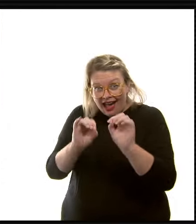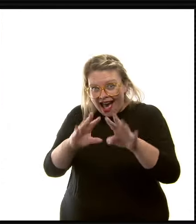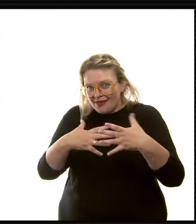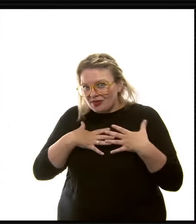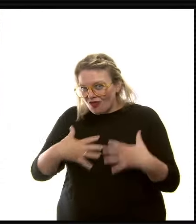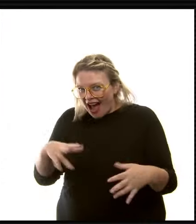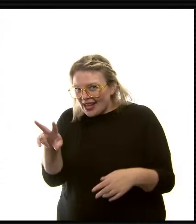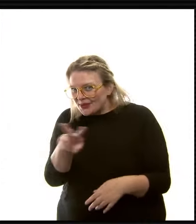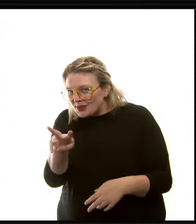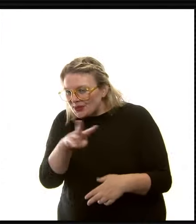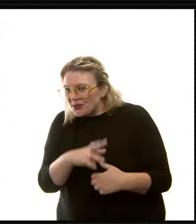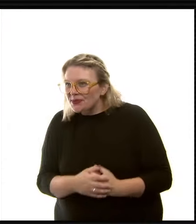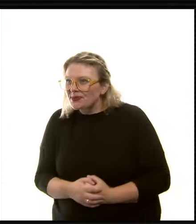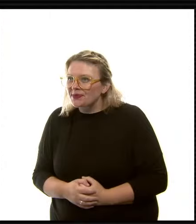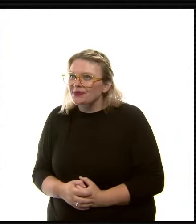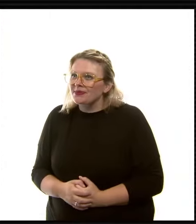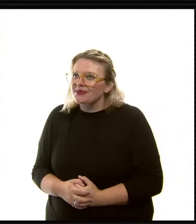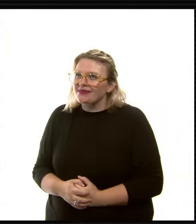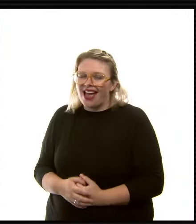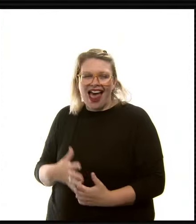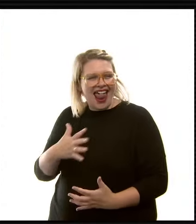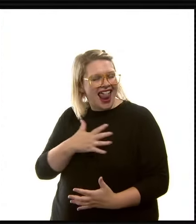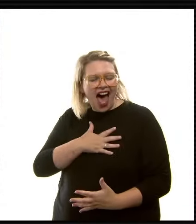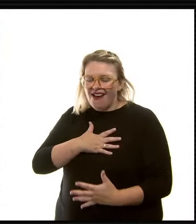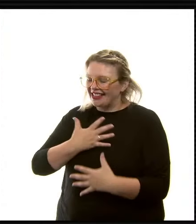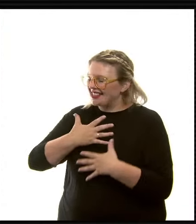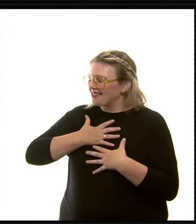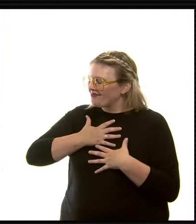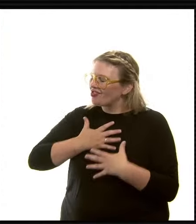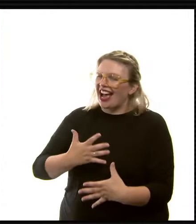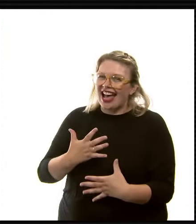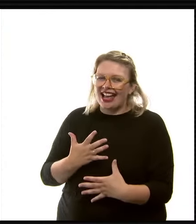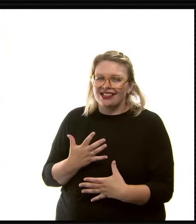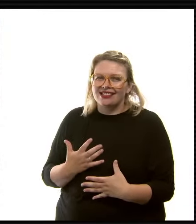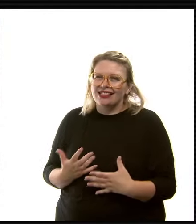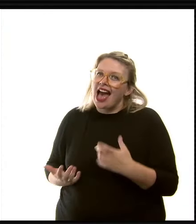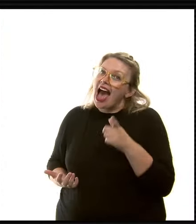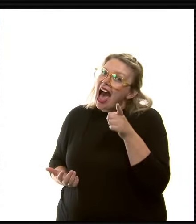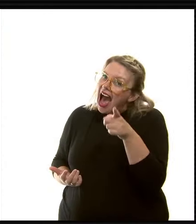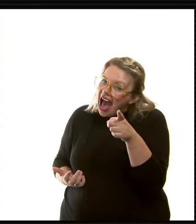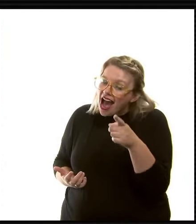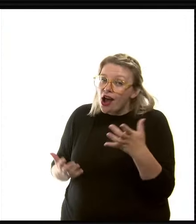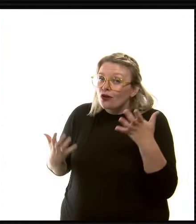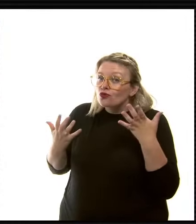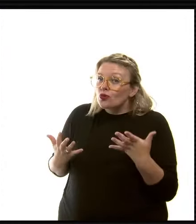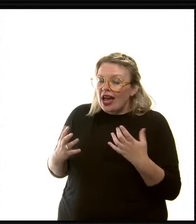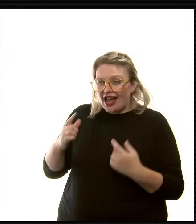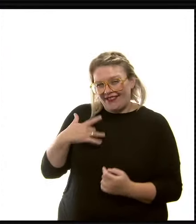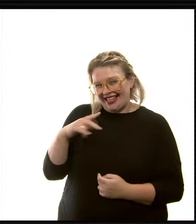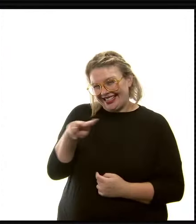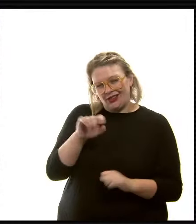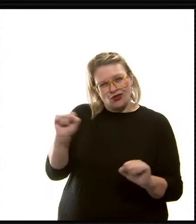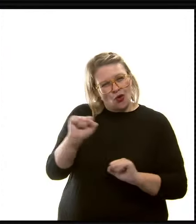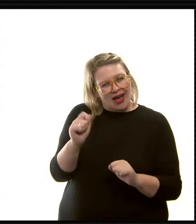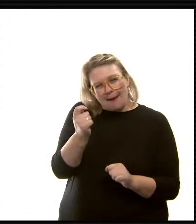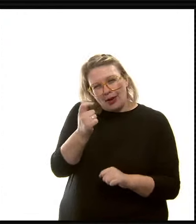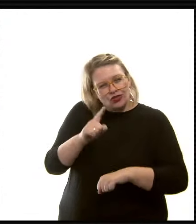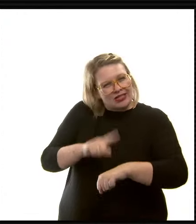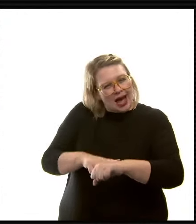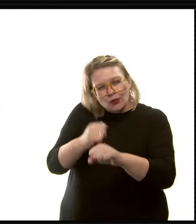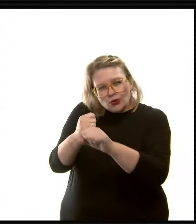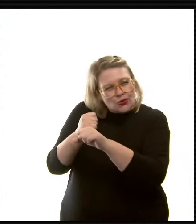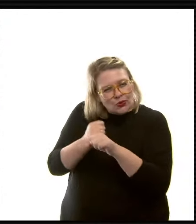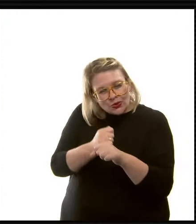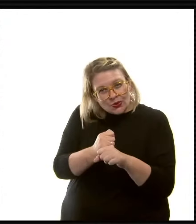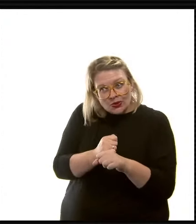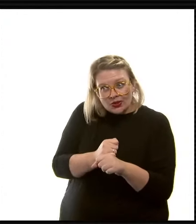Oh, okay. Well, I love a multiple surprise day. Well, I'm not sure you guys have had enough opportunities to get your hands on bricks, so you guys are going to build